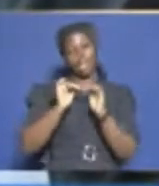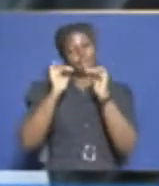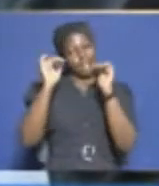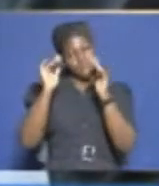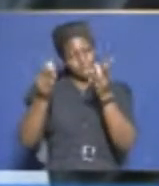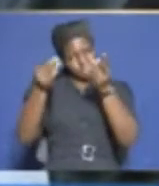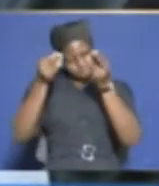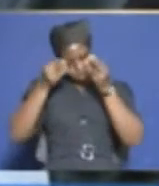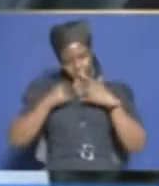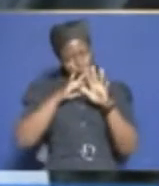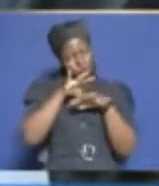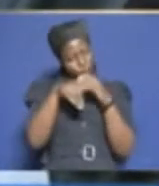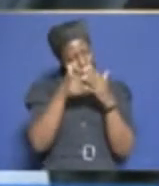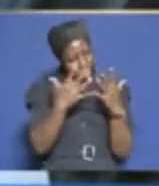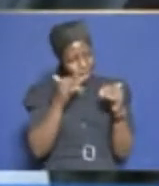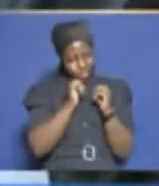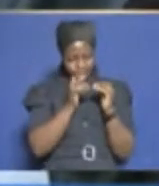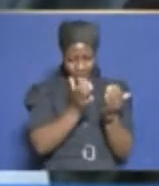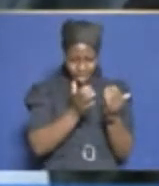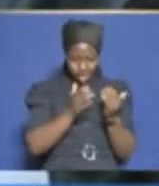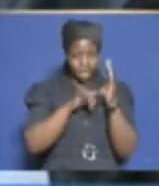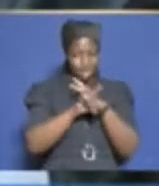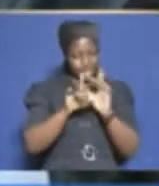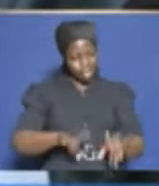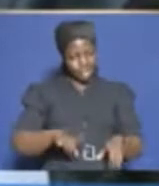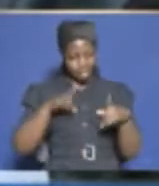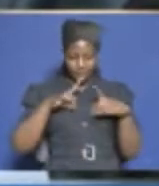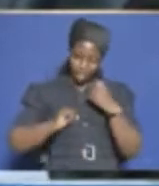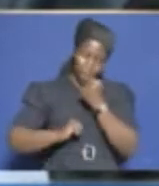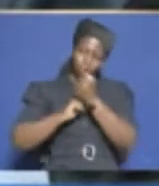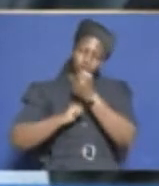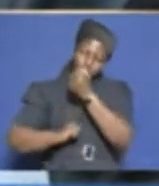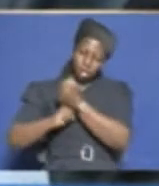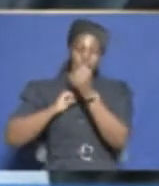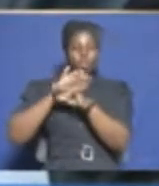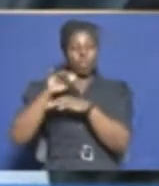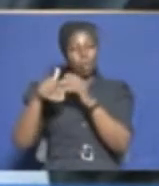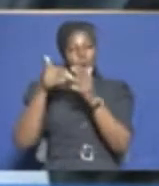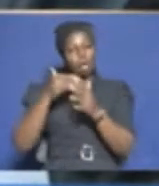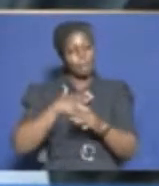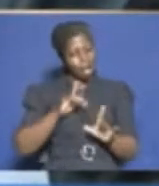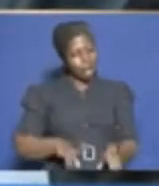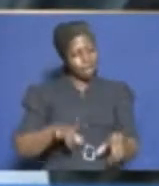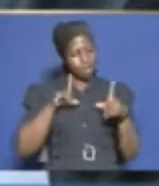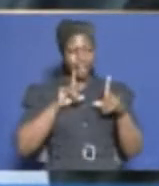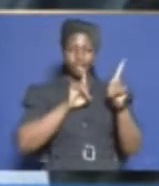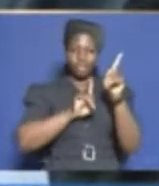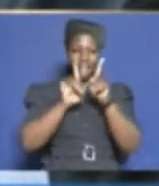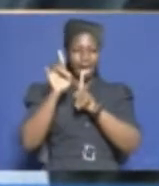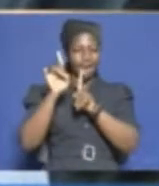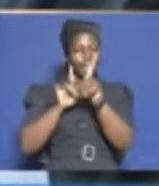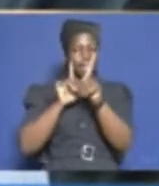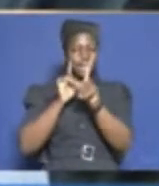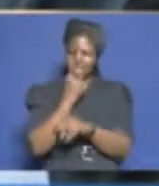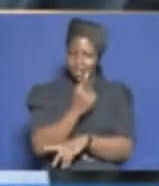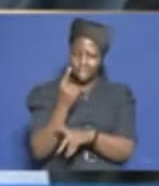gave me all the tools I needed in life. He supported every journey of my life and each milestone. He was